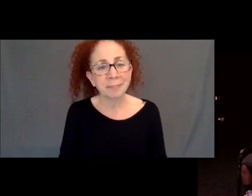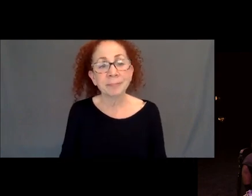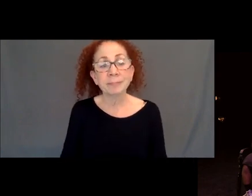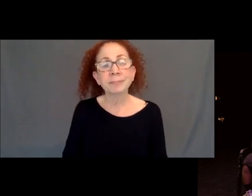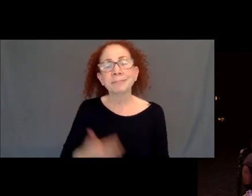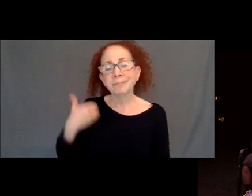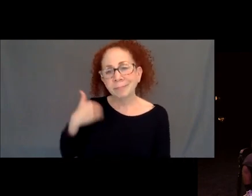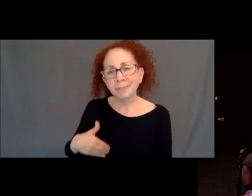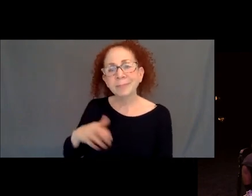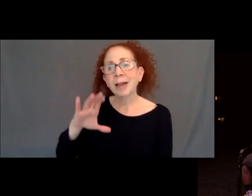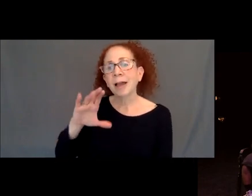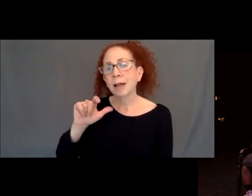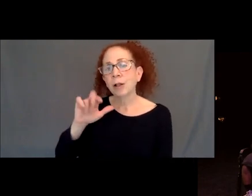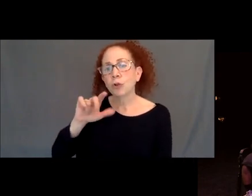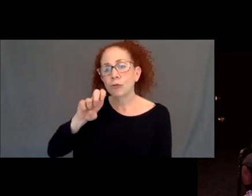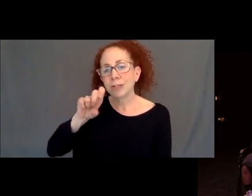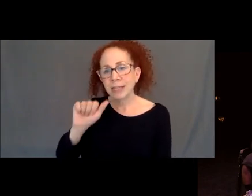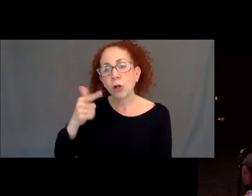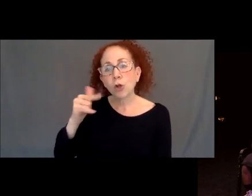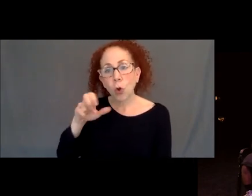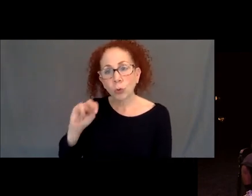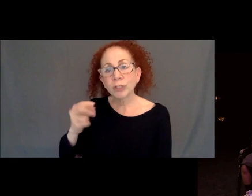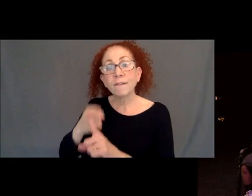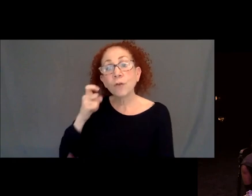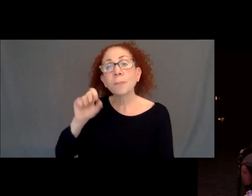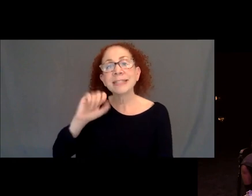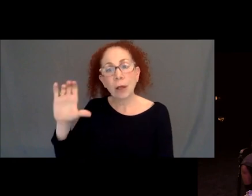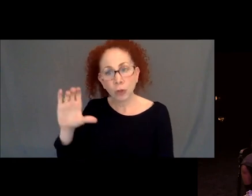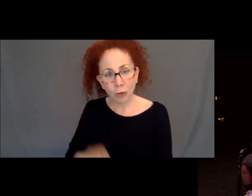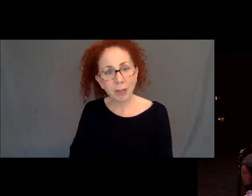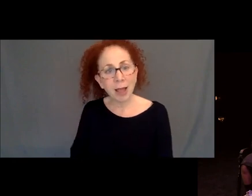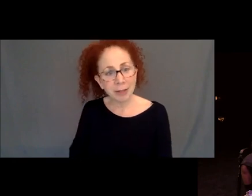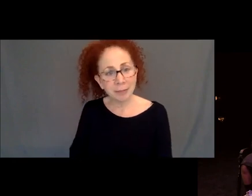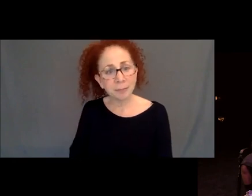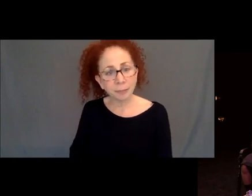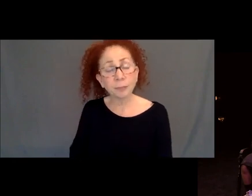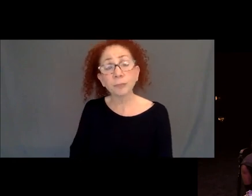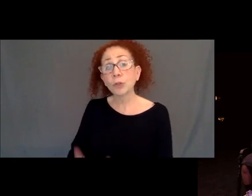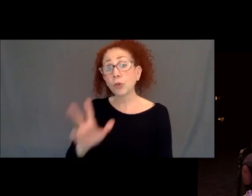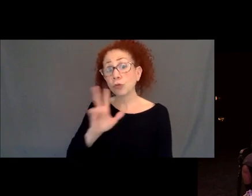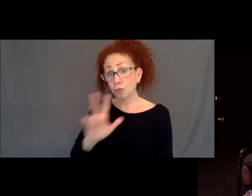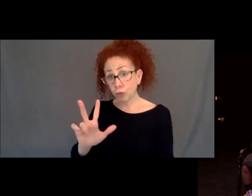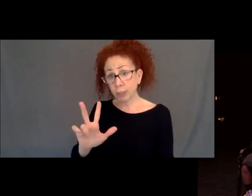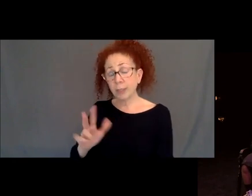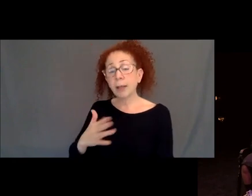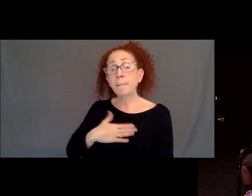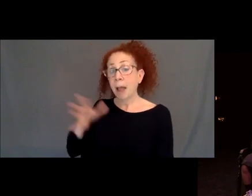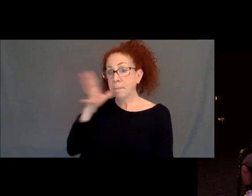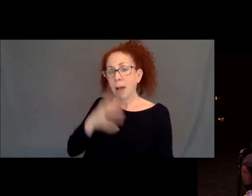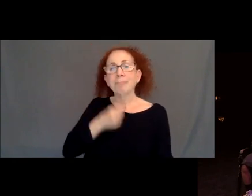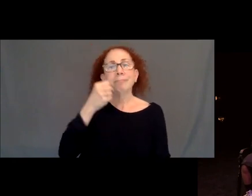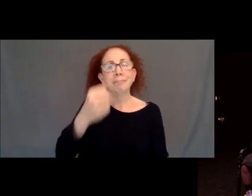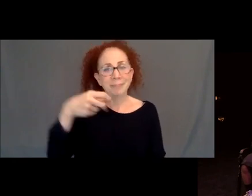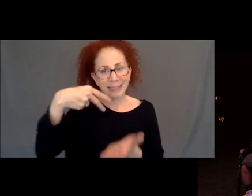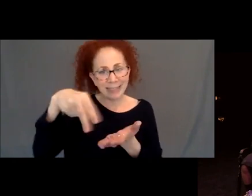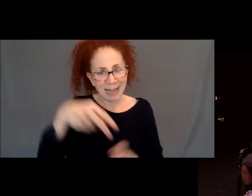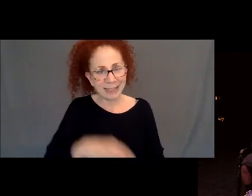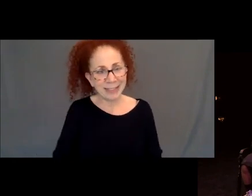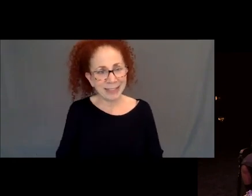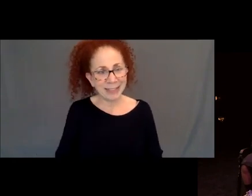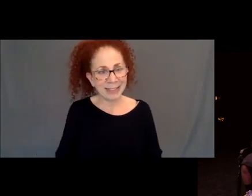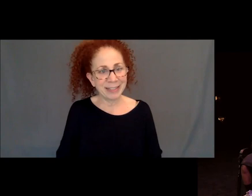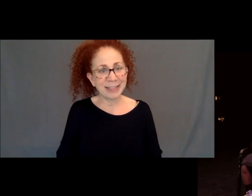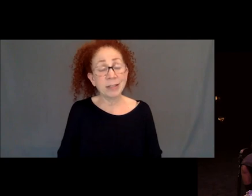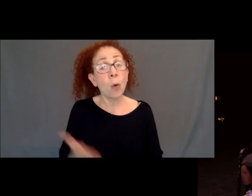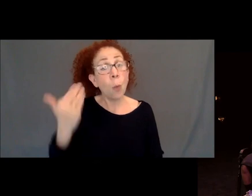Hello, my name is Clarissa Golden. I'm from Sumter, South Carolina. At the age of 3, my mom put me into dance. I wanted